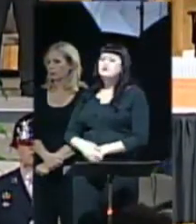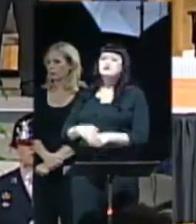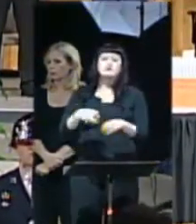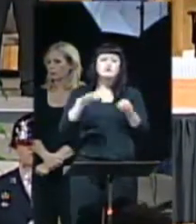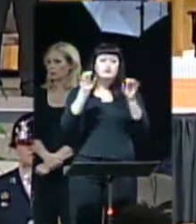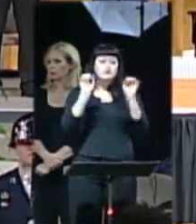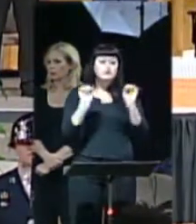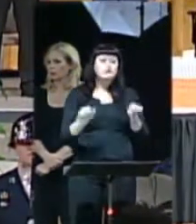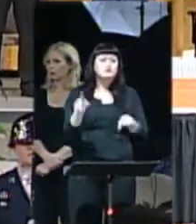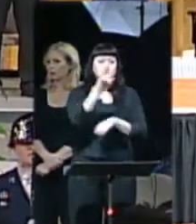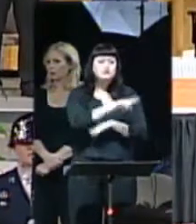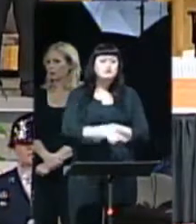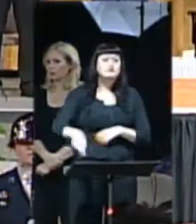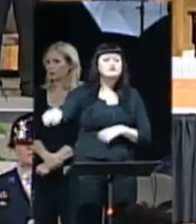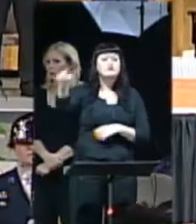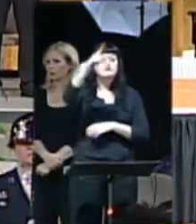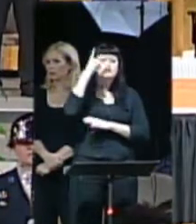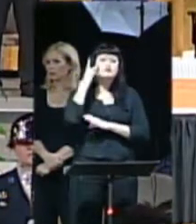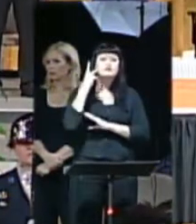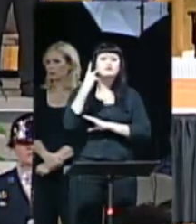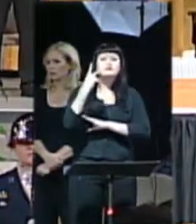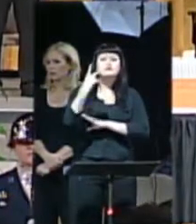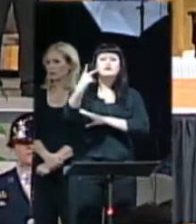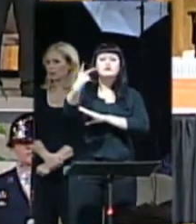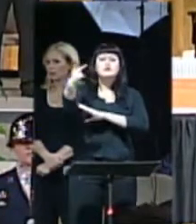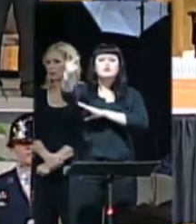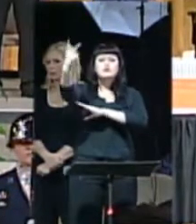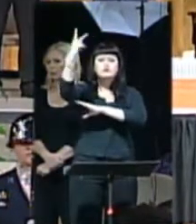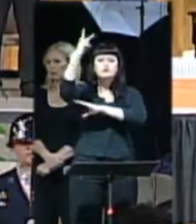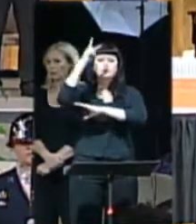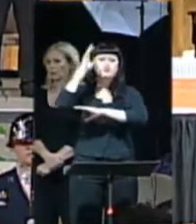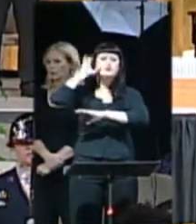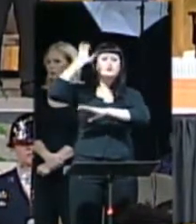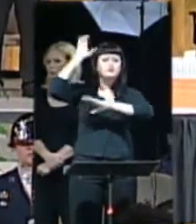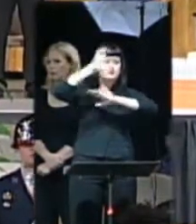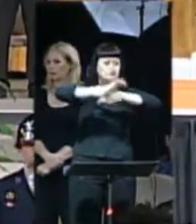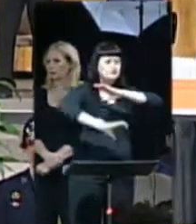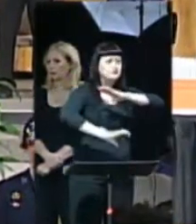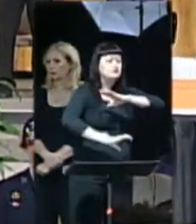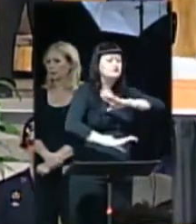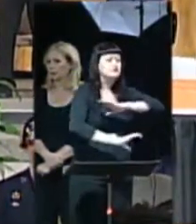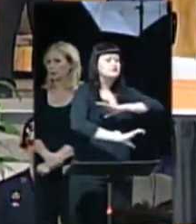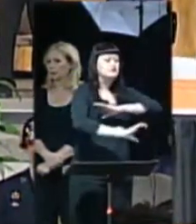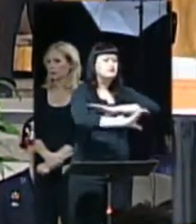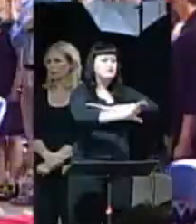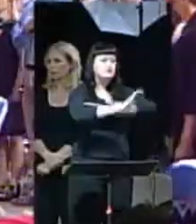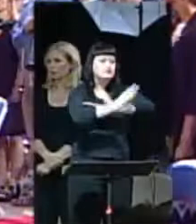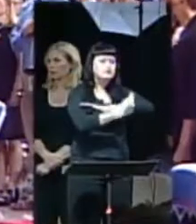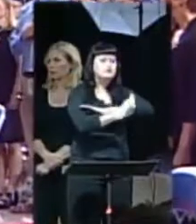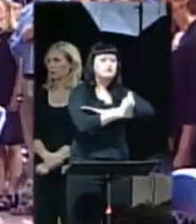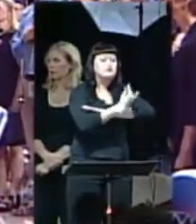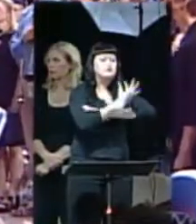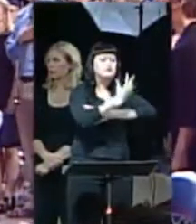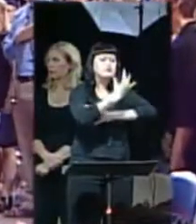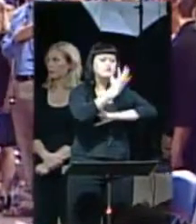Oh, say can you see by the dawn's